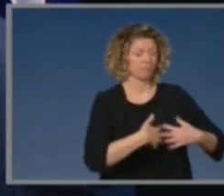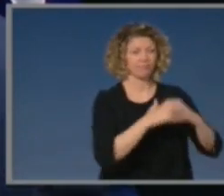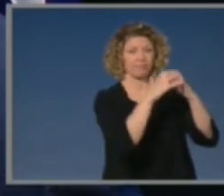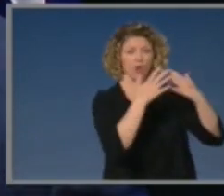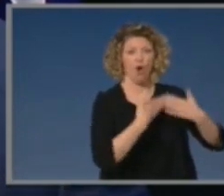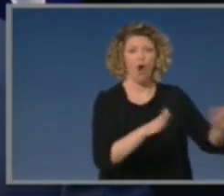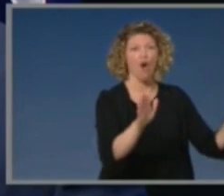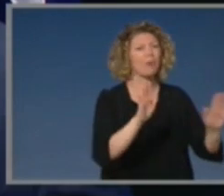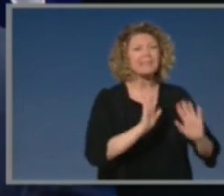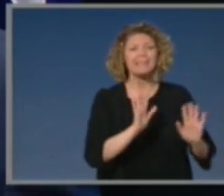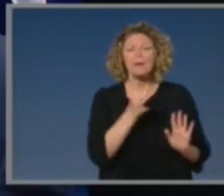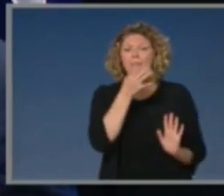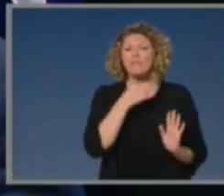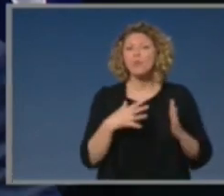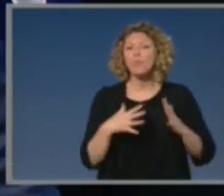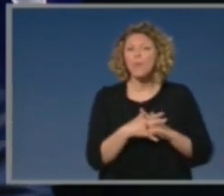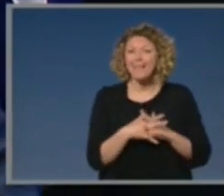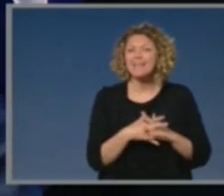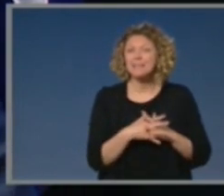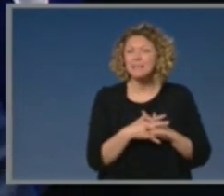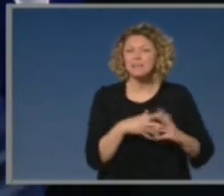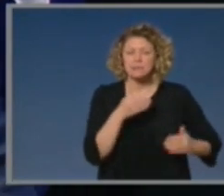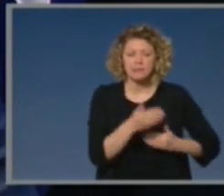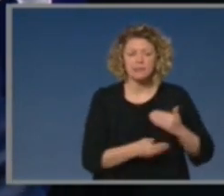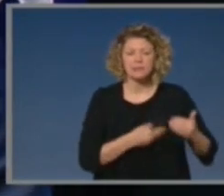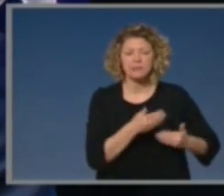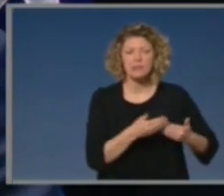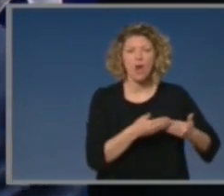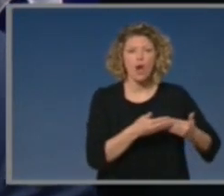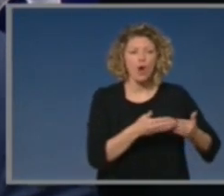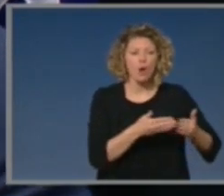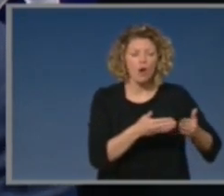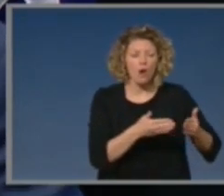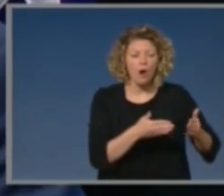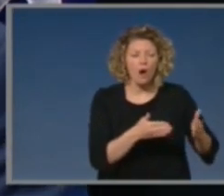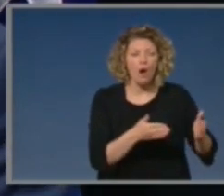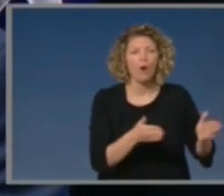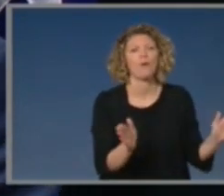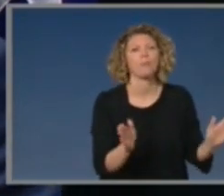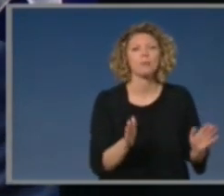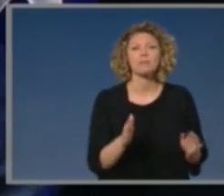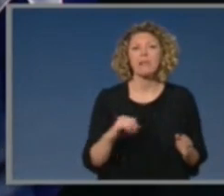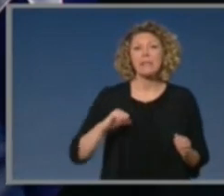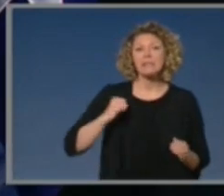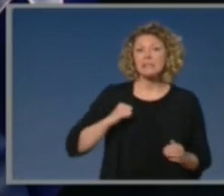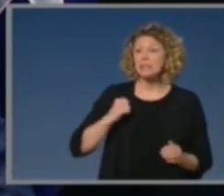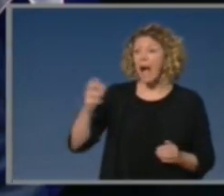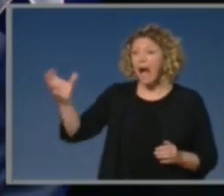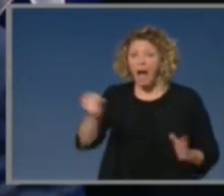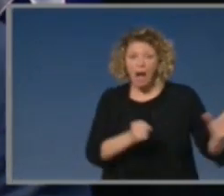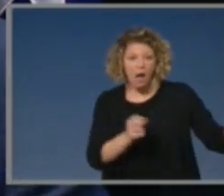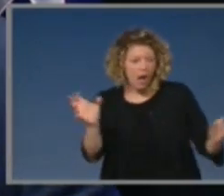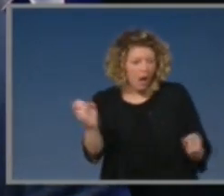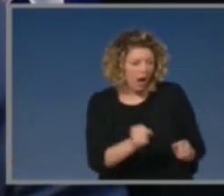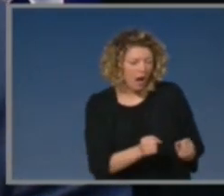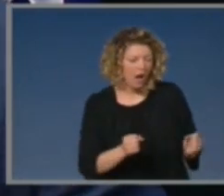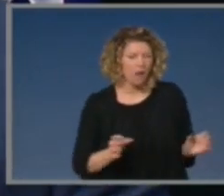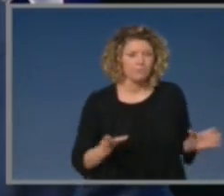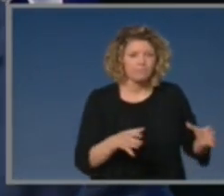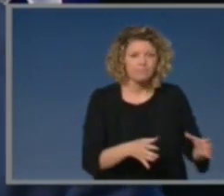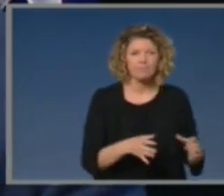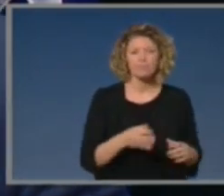that have been closed down to be able to actually reopen, to get their staff back and to reopen the premises and get their supplies in